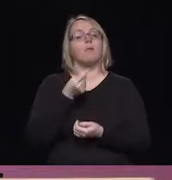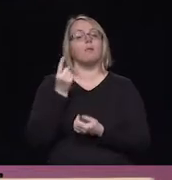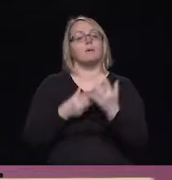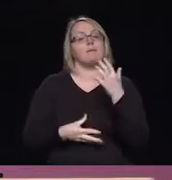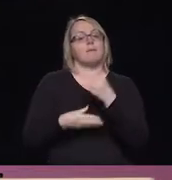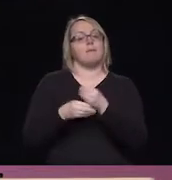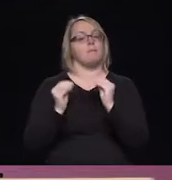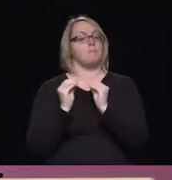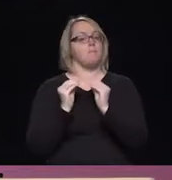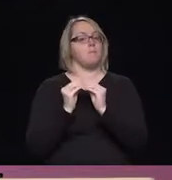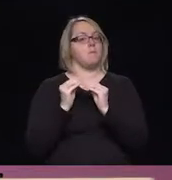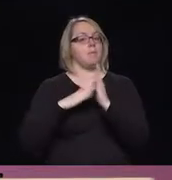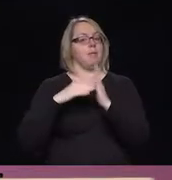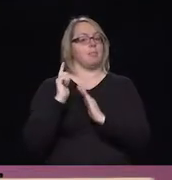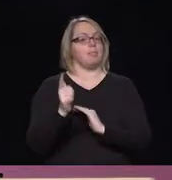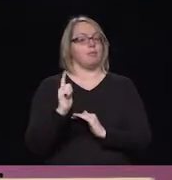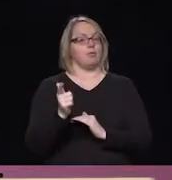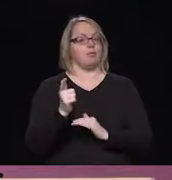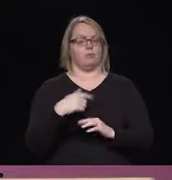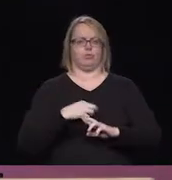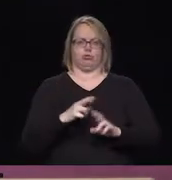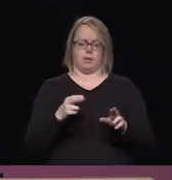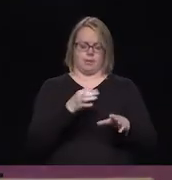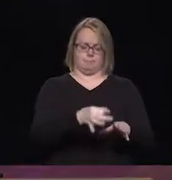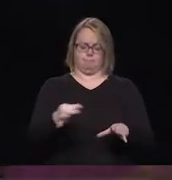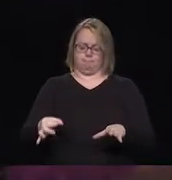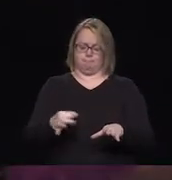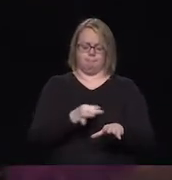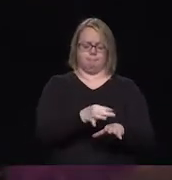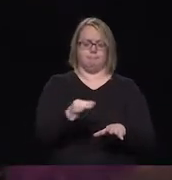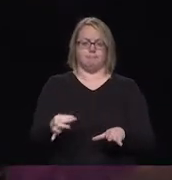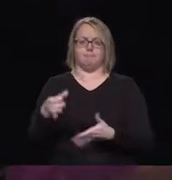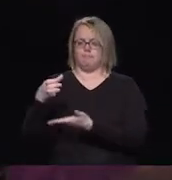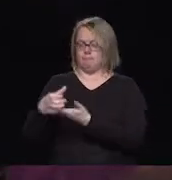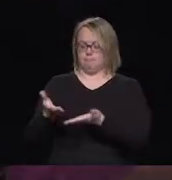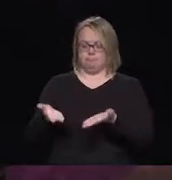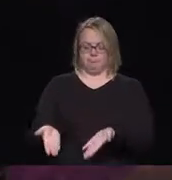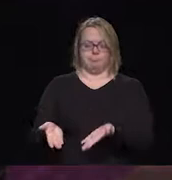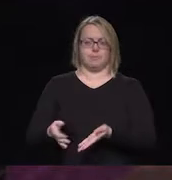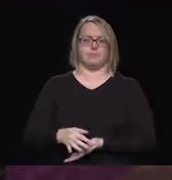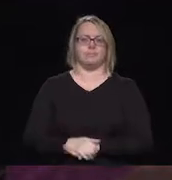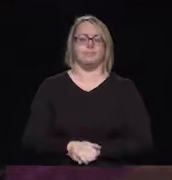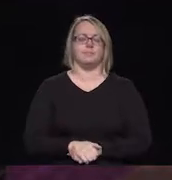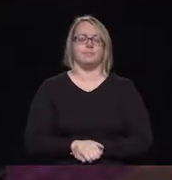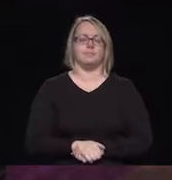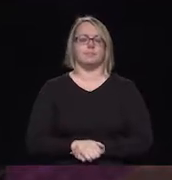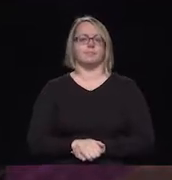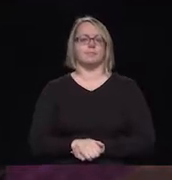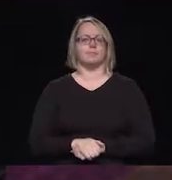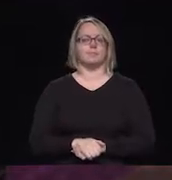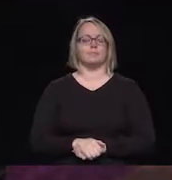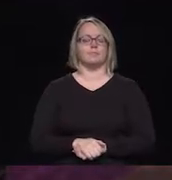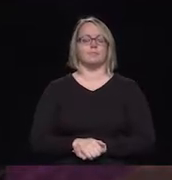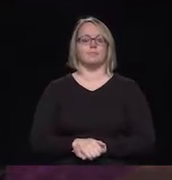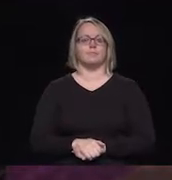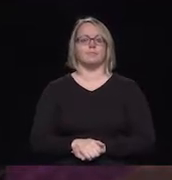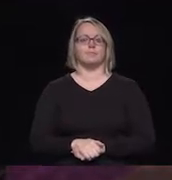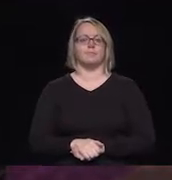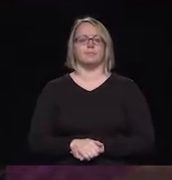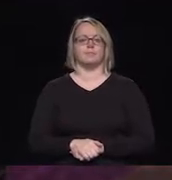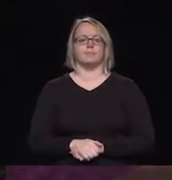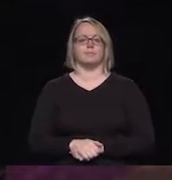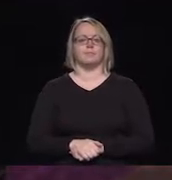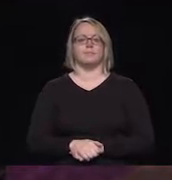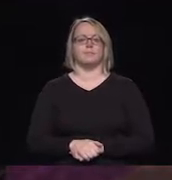way you erase less paint. So I've got yellow, blue, green, white and black.